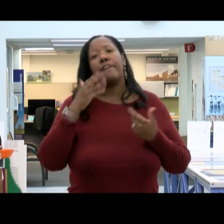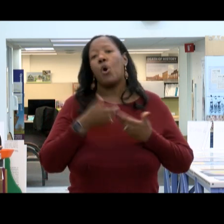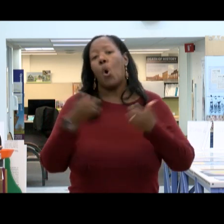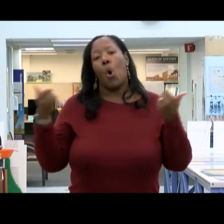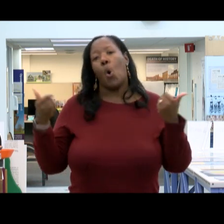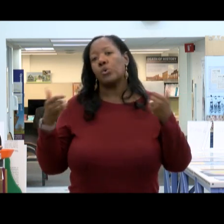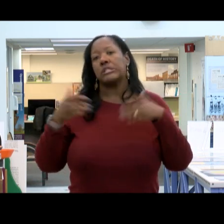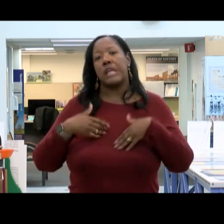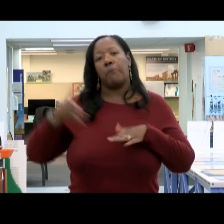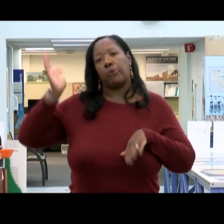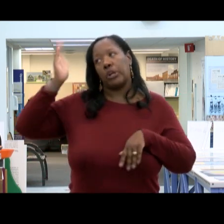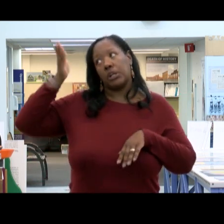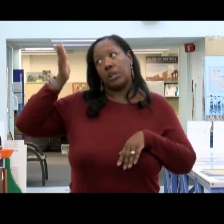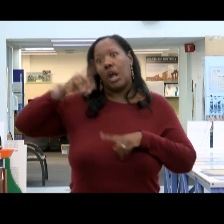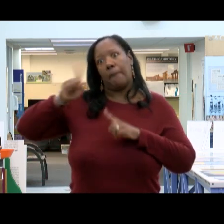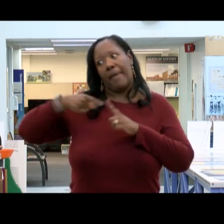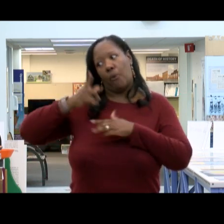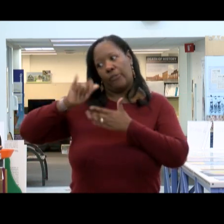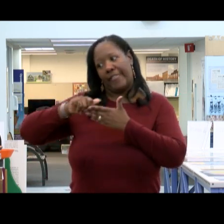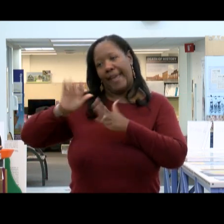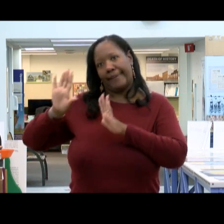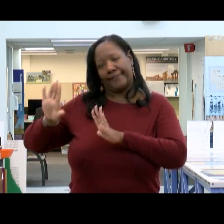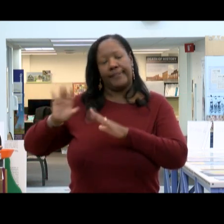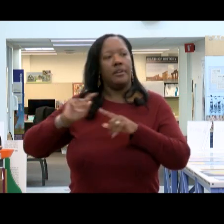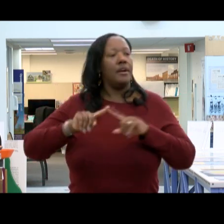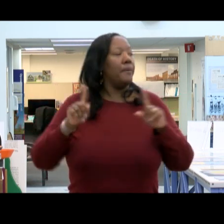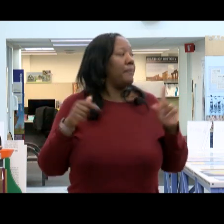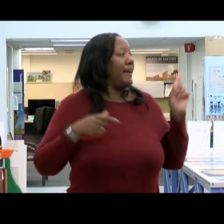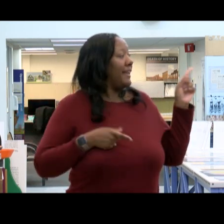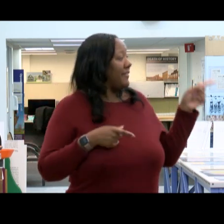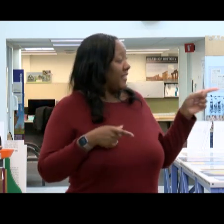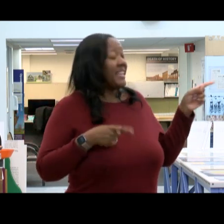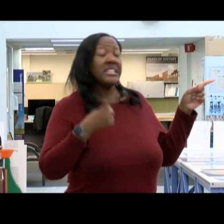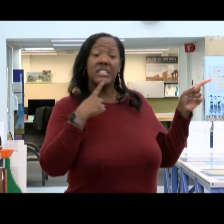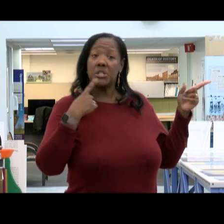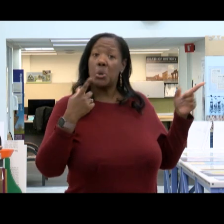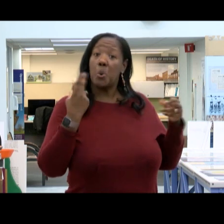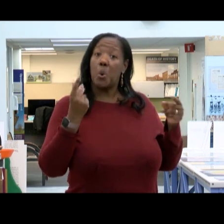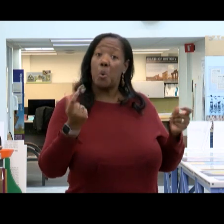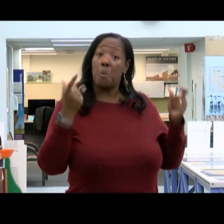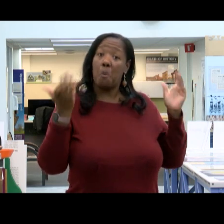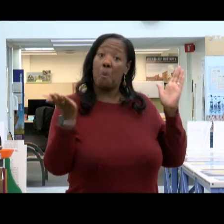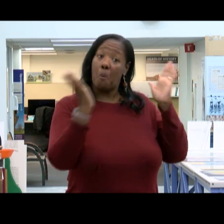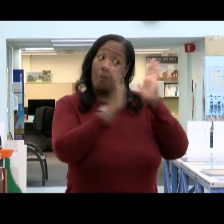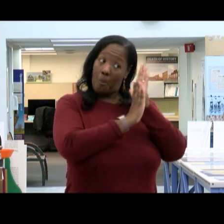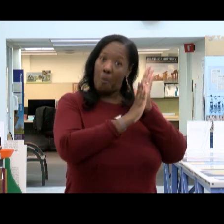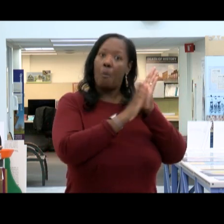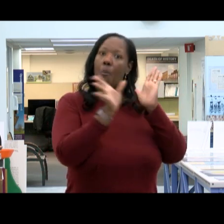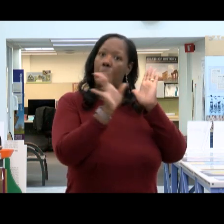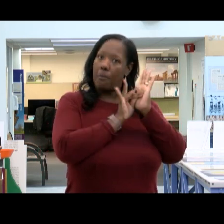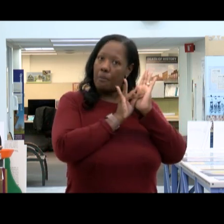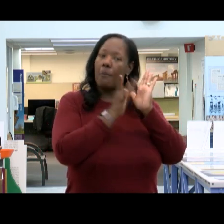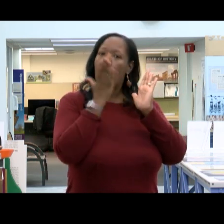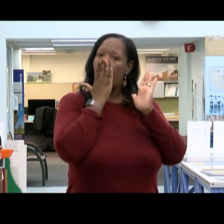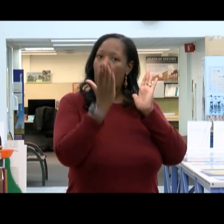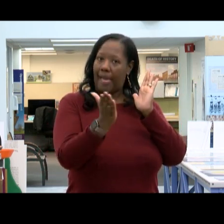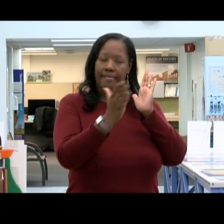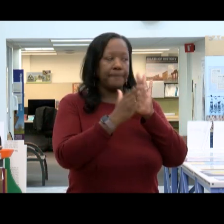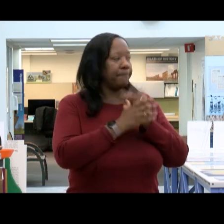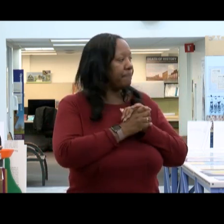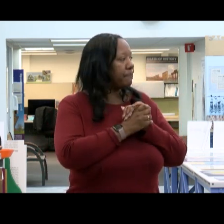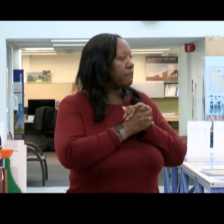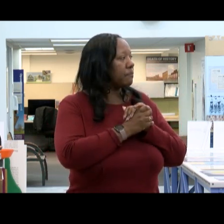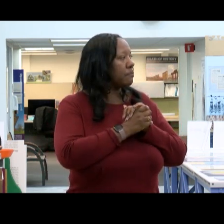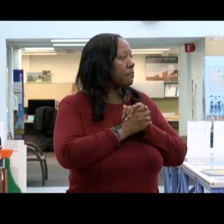about that issue. But in this case, this stuck pretty well. We decided to, just to be safe,